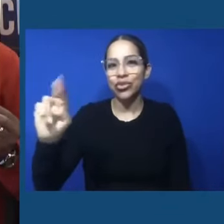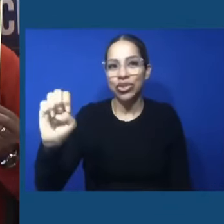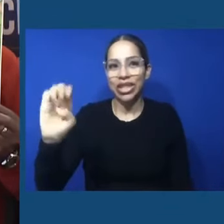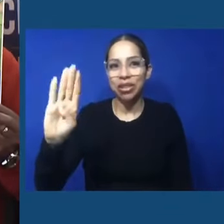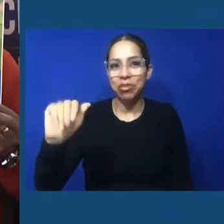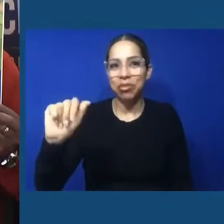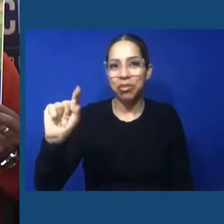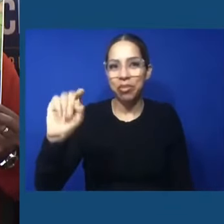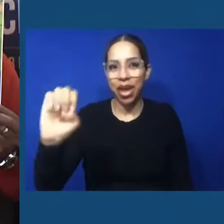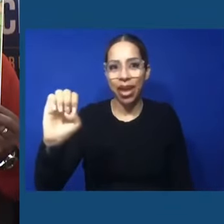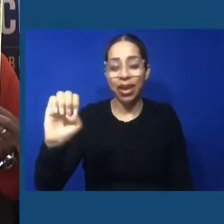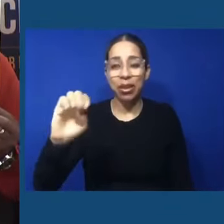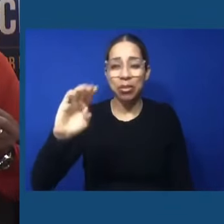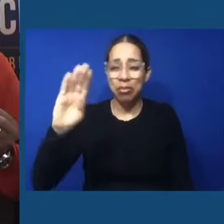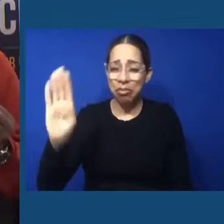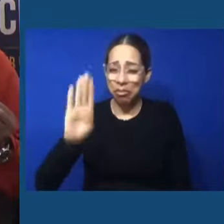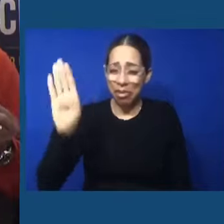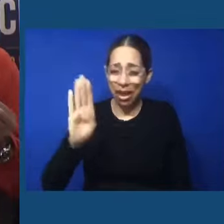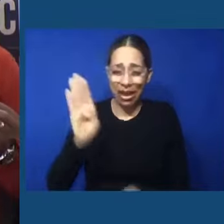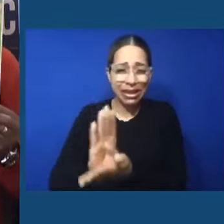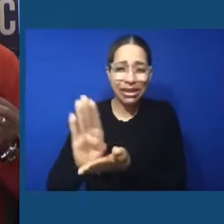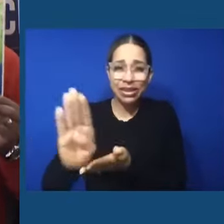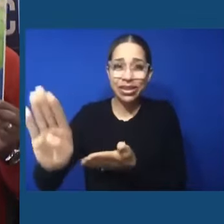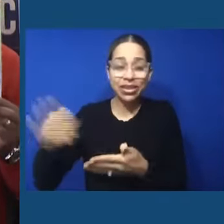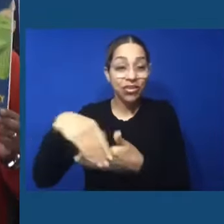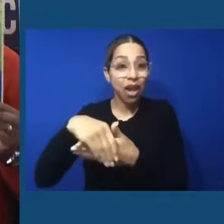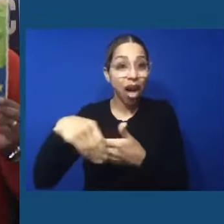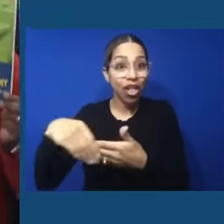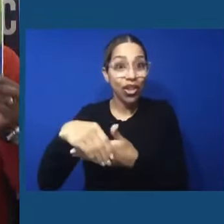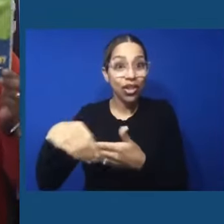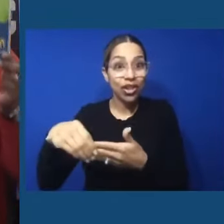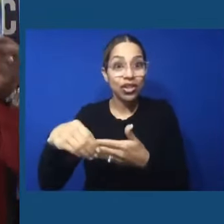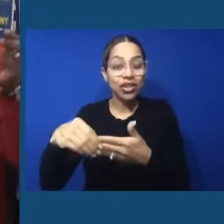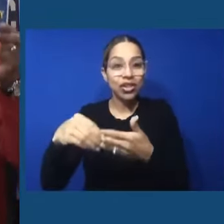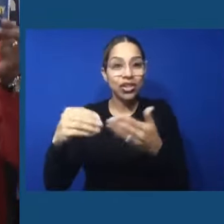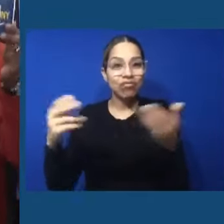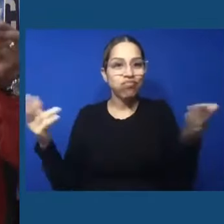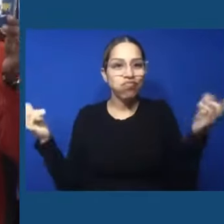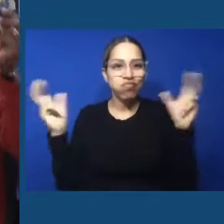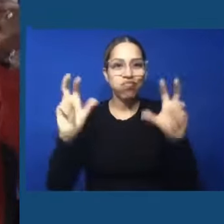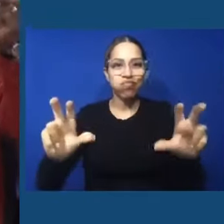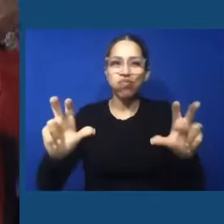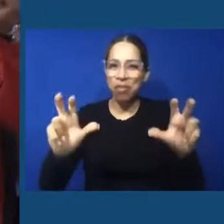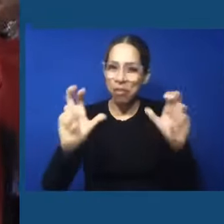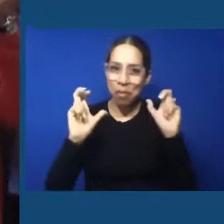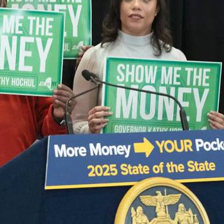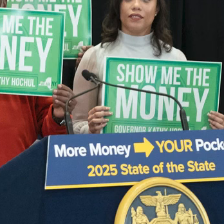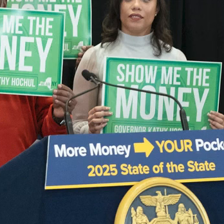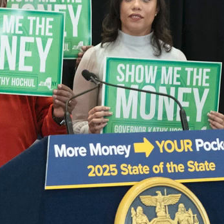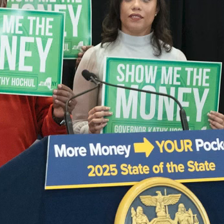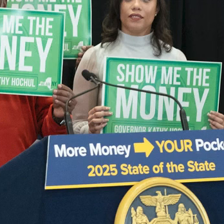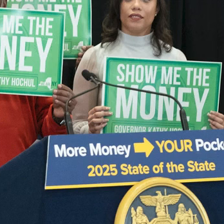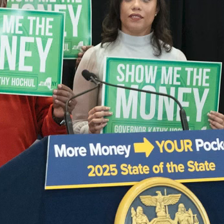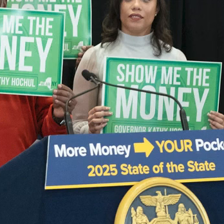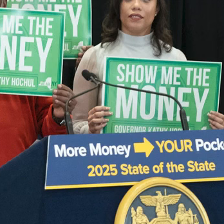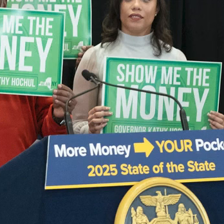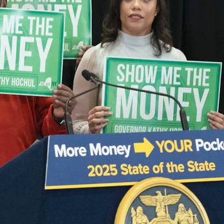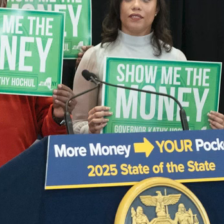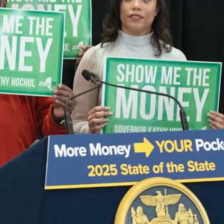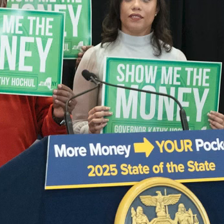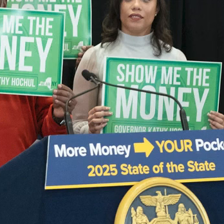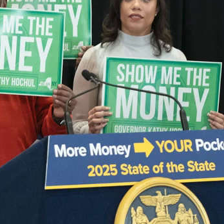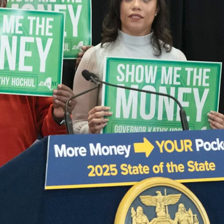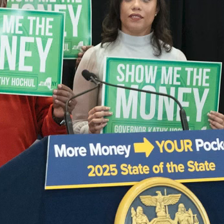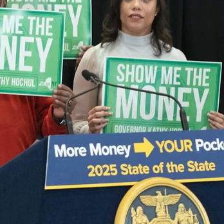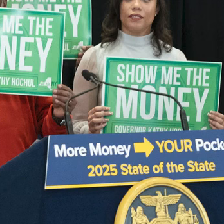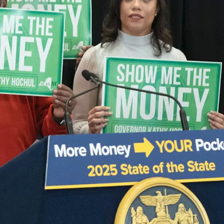of dollars going back in the pockets of hardworking New Yorkers. Governor Kathy Hochul revealed